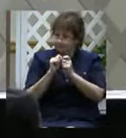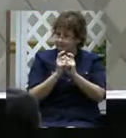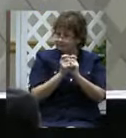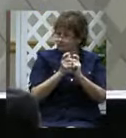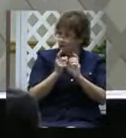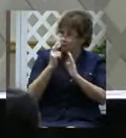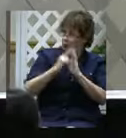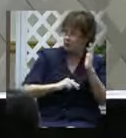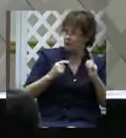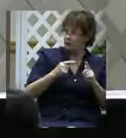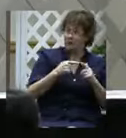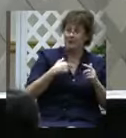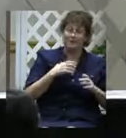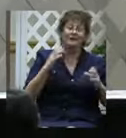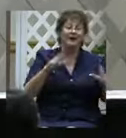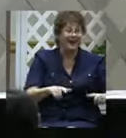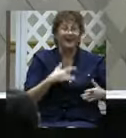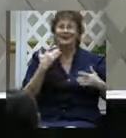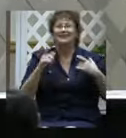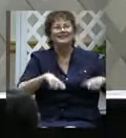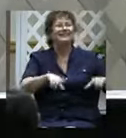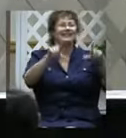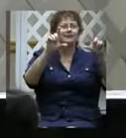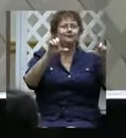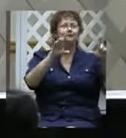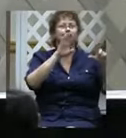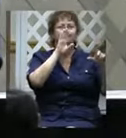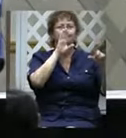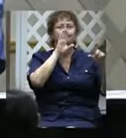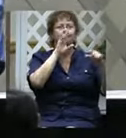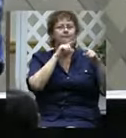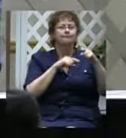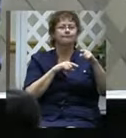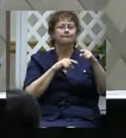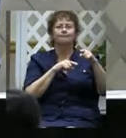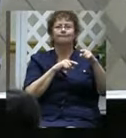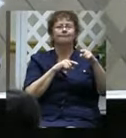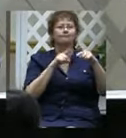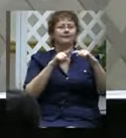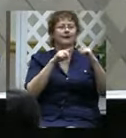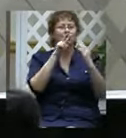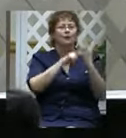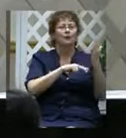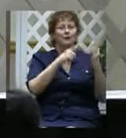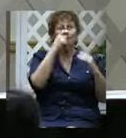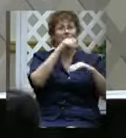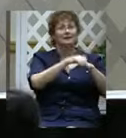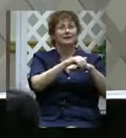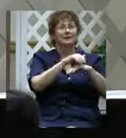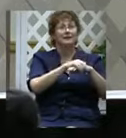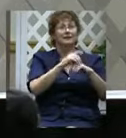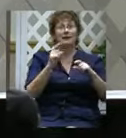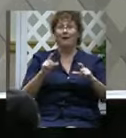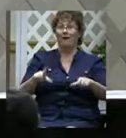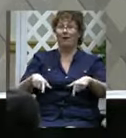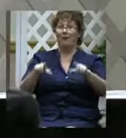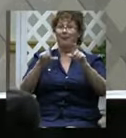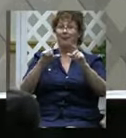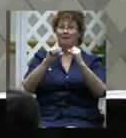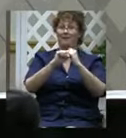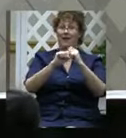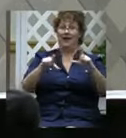English, as opposed to me getting excited, going to the website and not being able to read it because it's in English. But the flyer now tells me that if